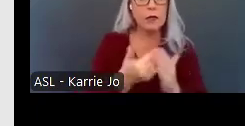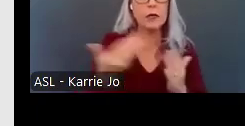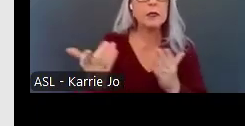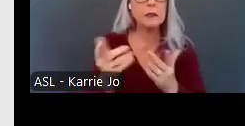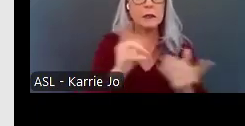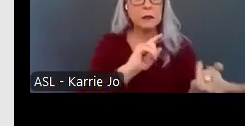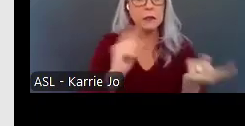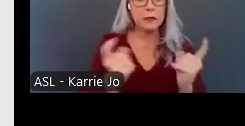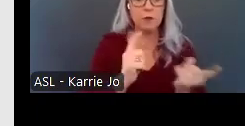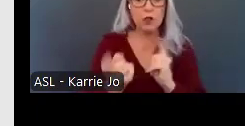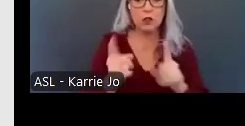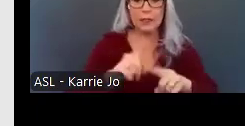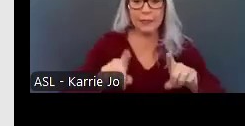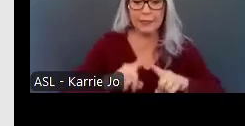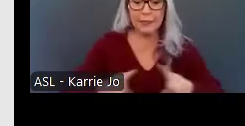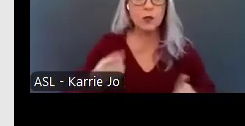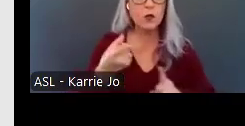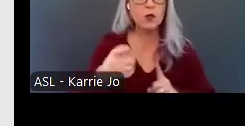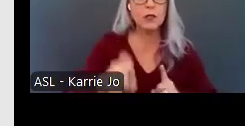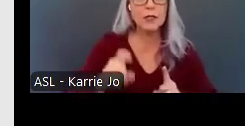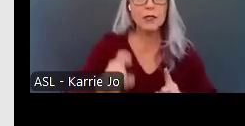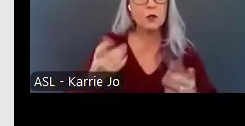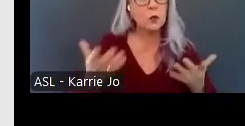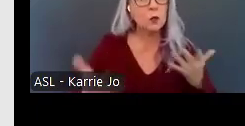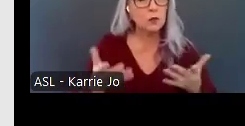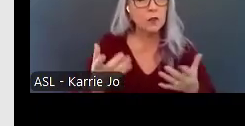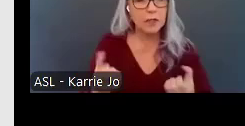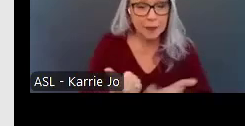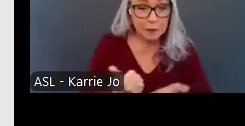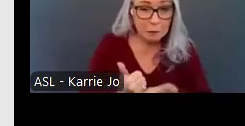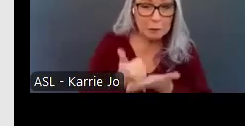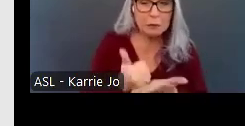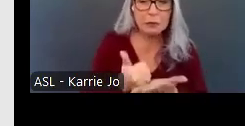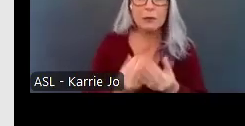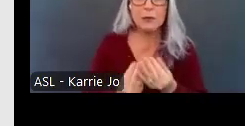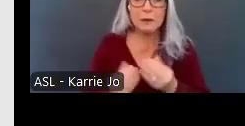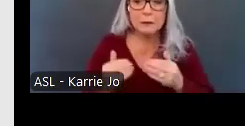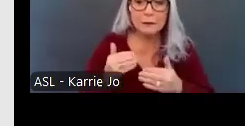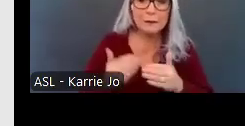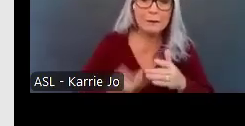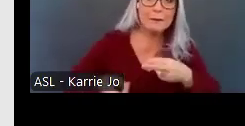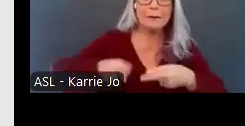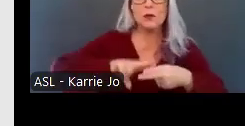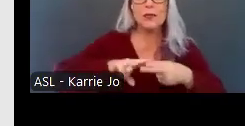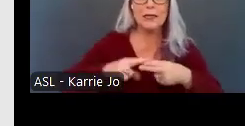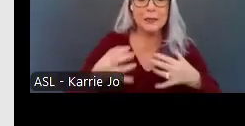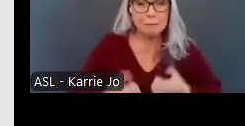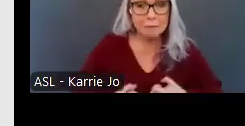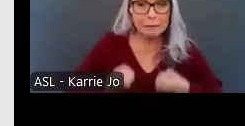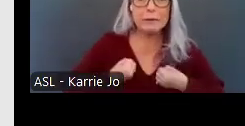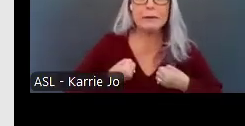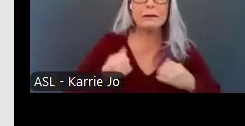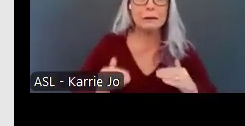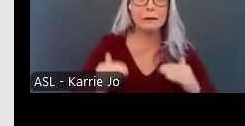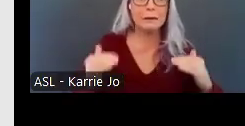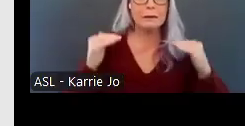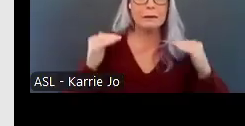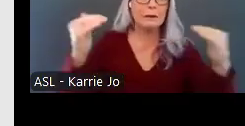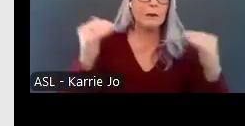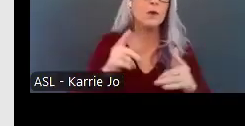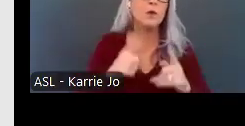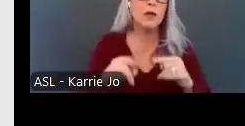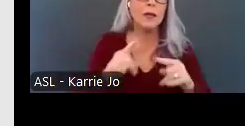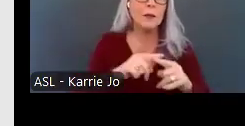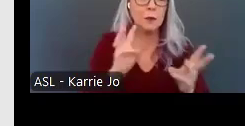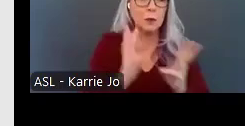allow it to increase the probability that it is going to be successful in the future as the climate continues to warm. Next slide, please.